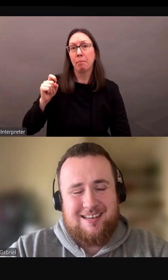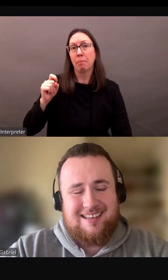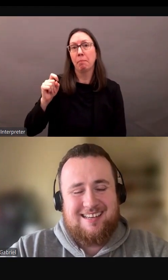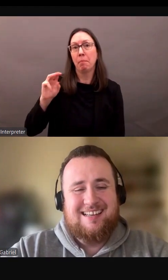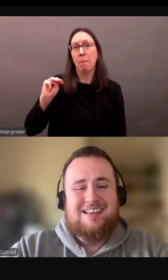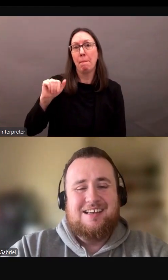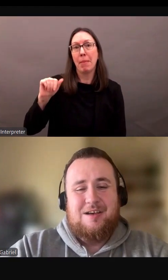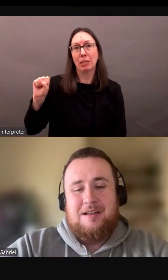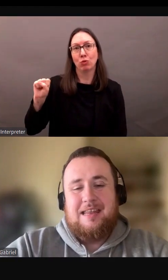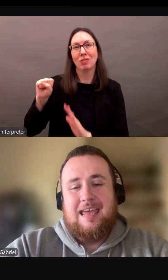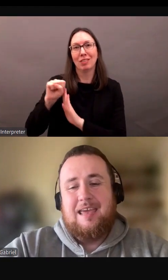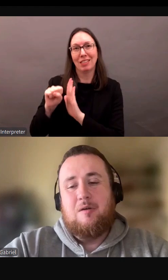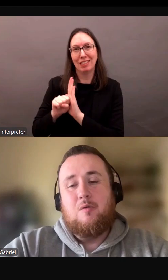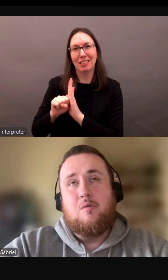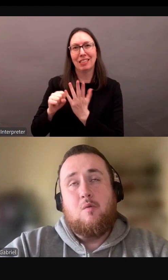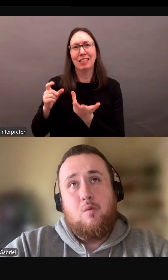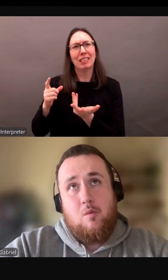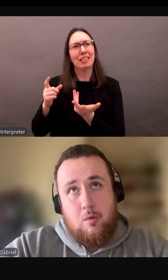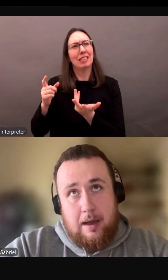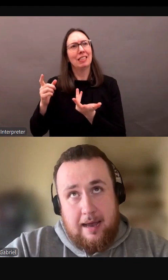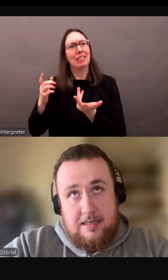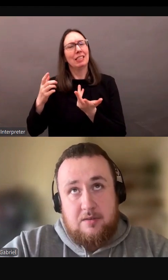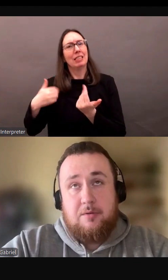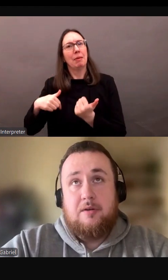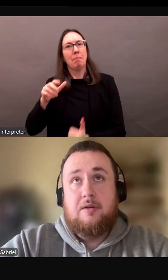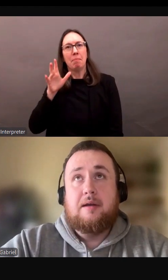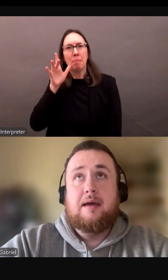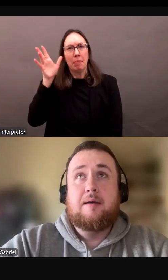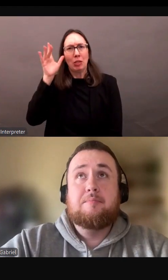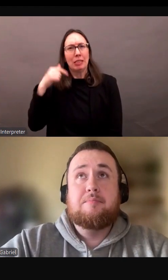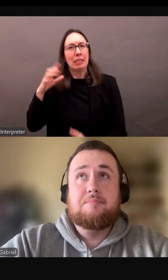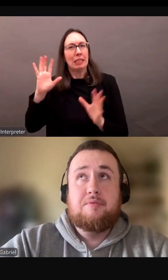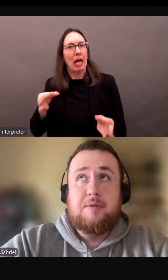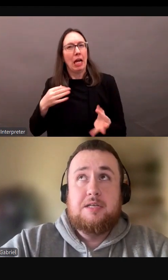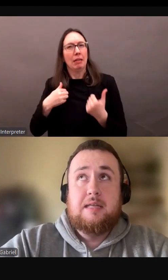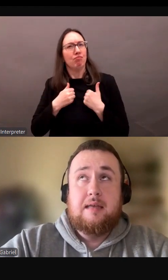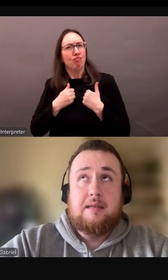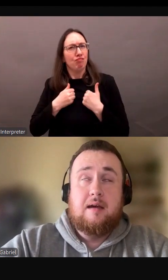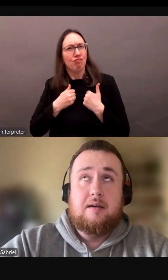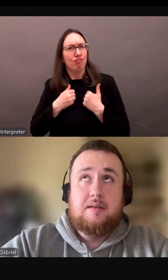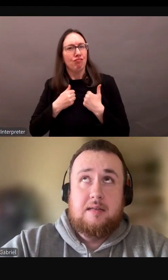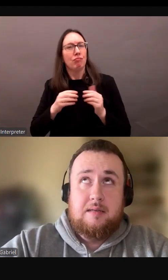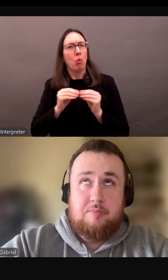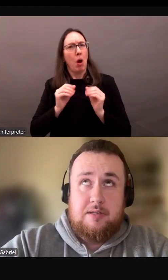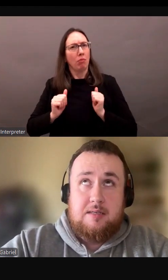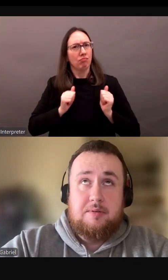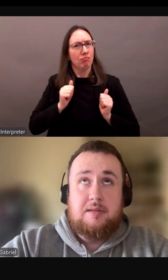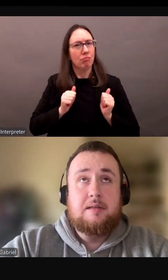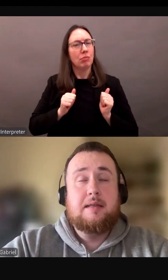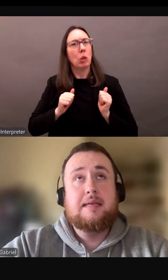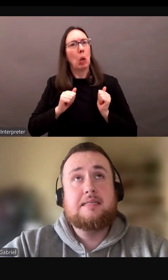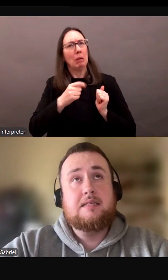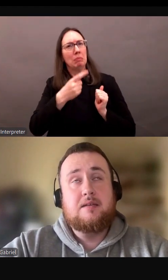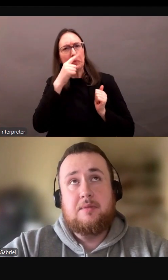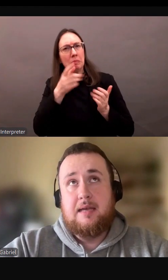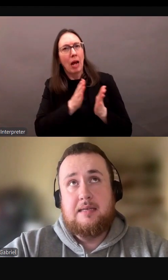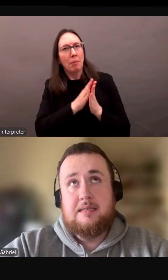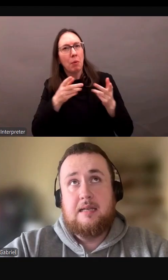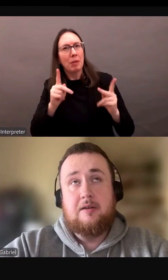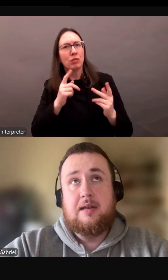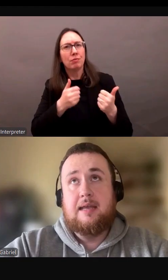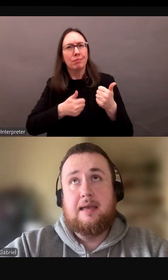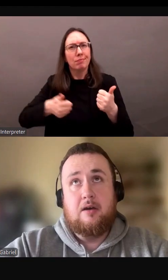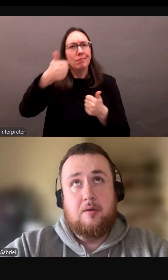put it. They asked for permission to talk to the principal. They said something